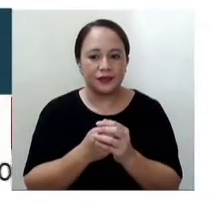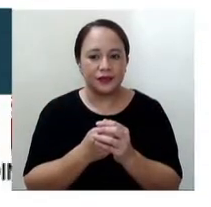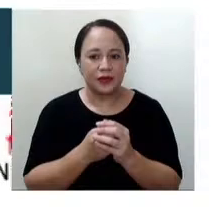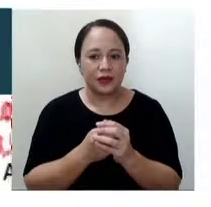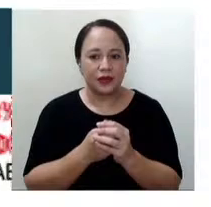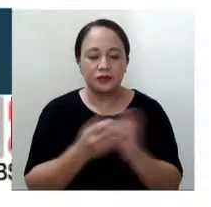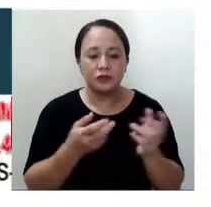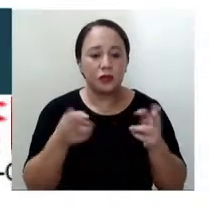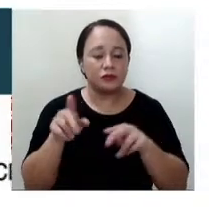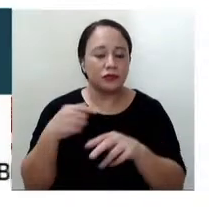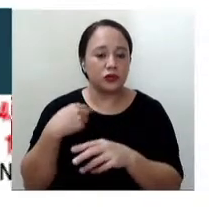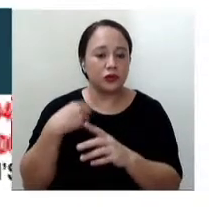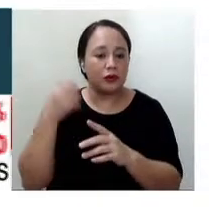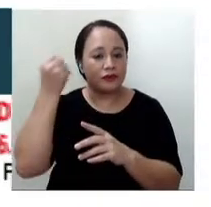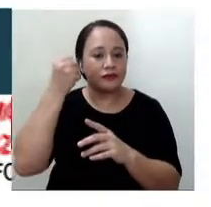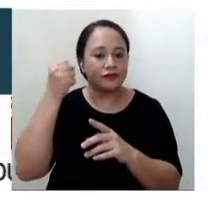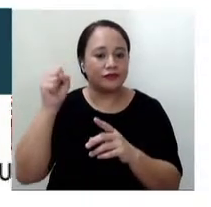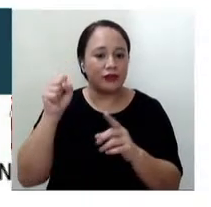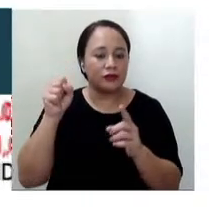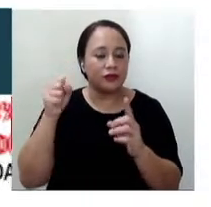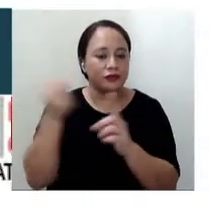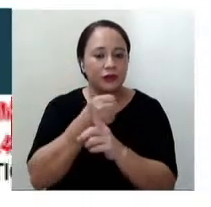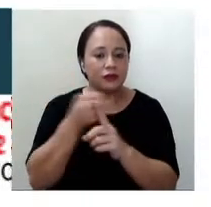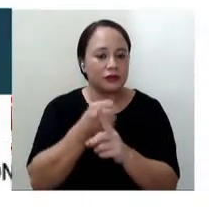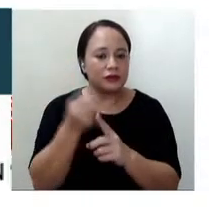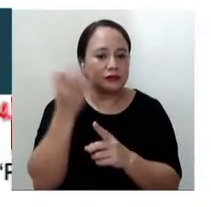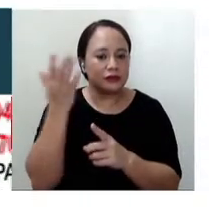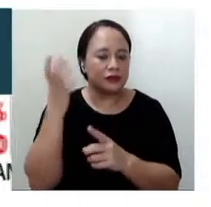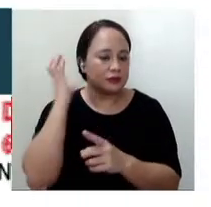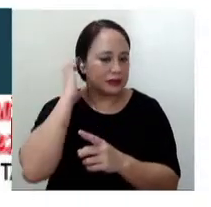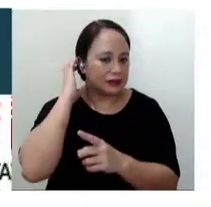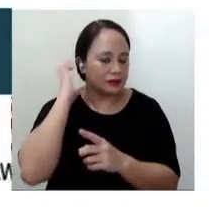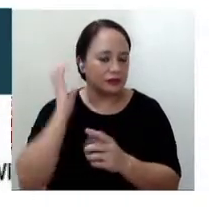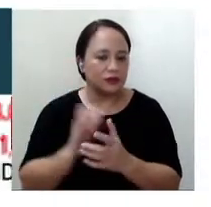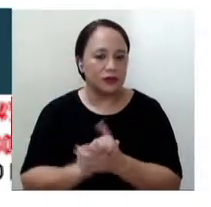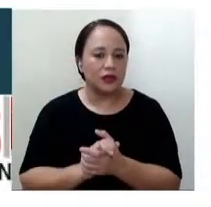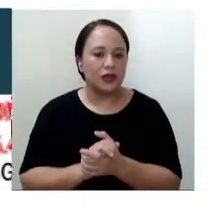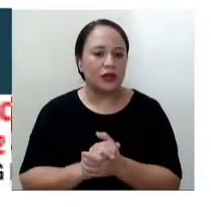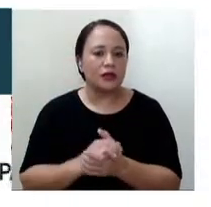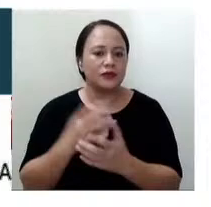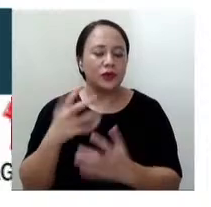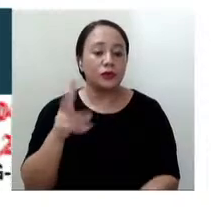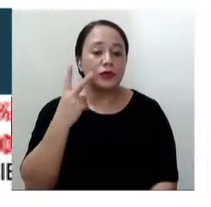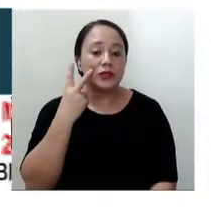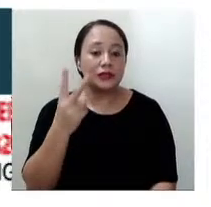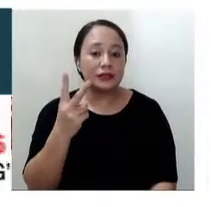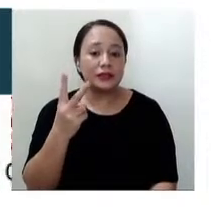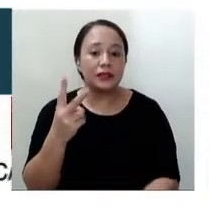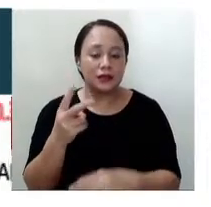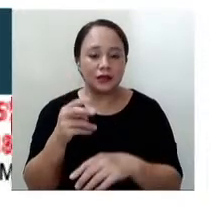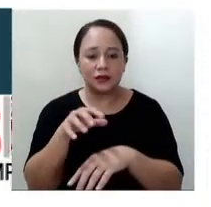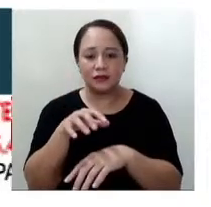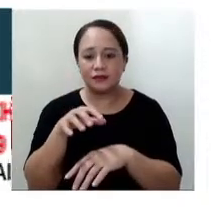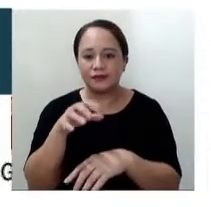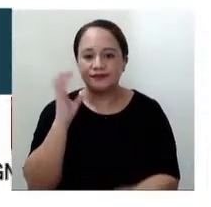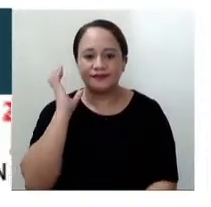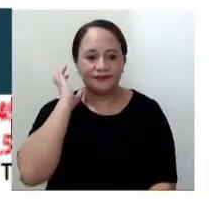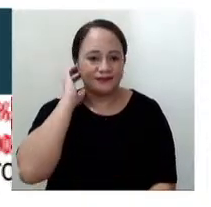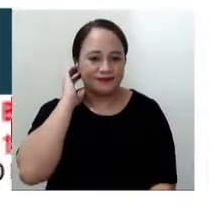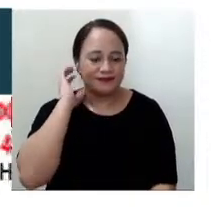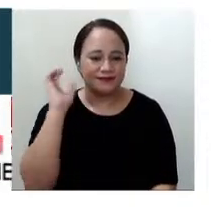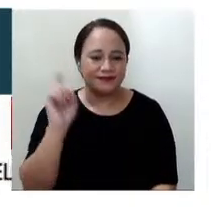there. Go ahead, Suzanne. Yeah, so, you know, what we've seen in Mindanao